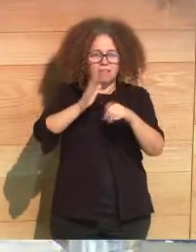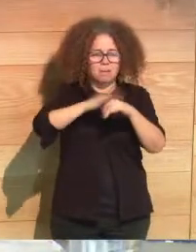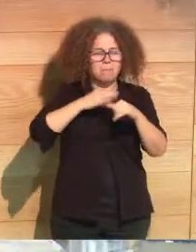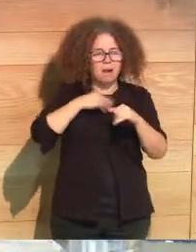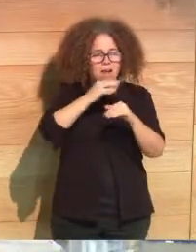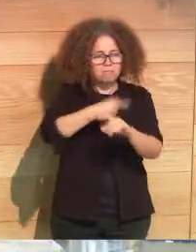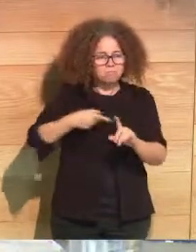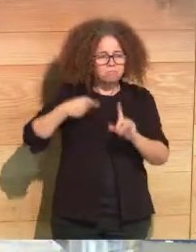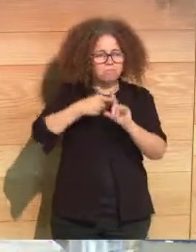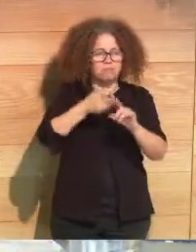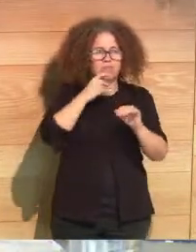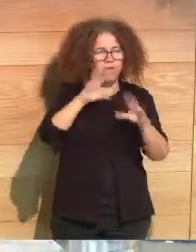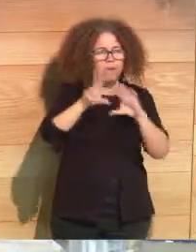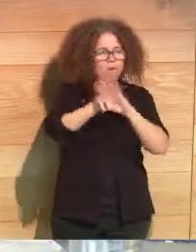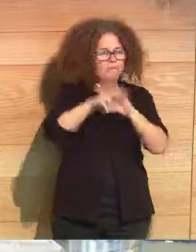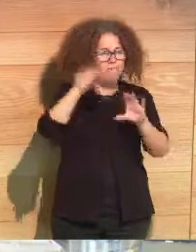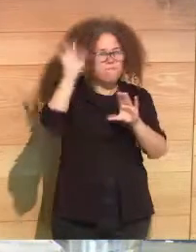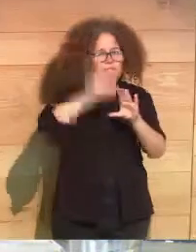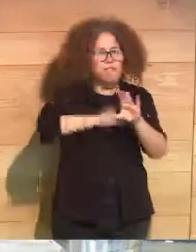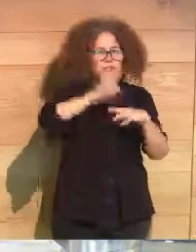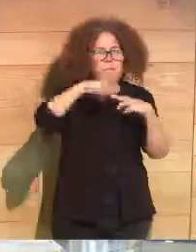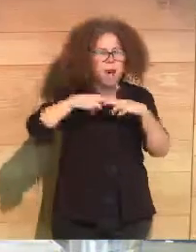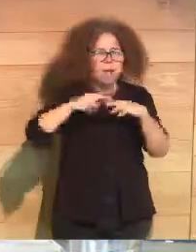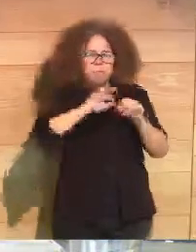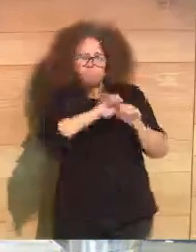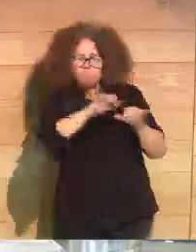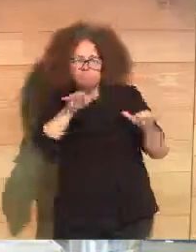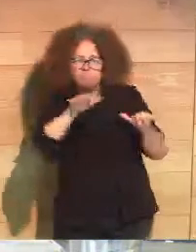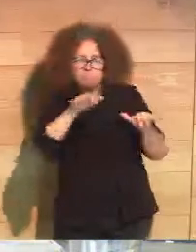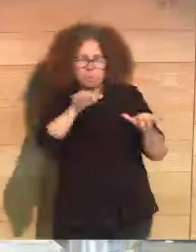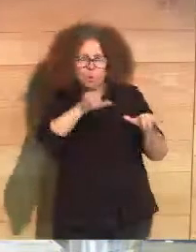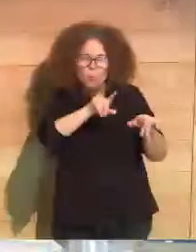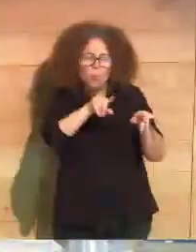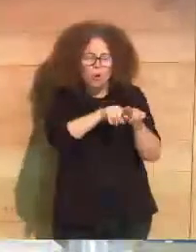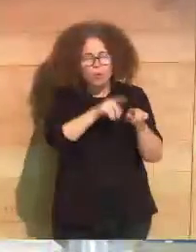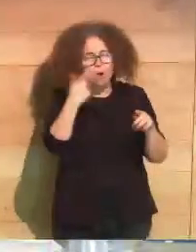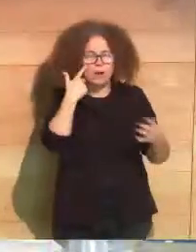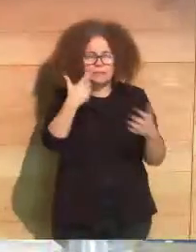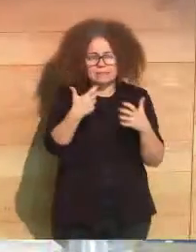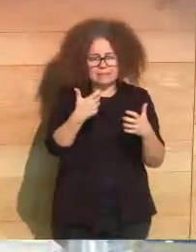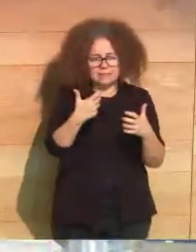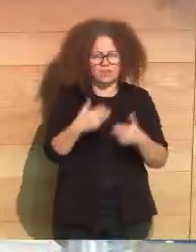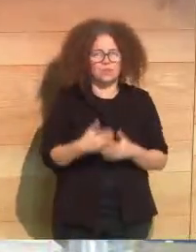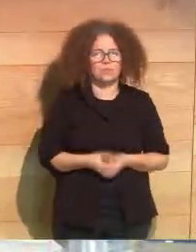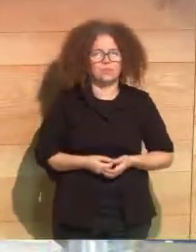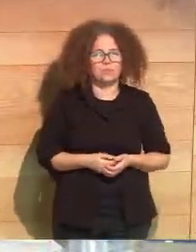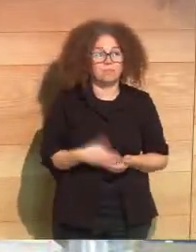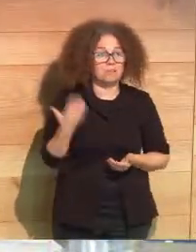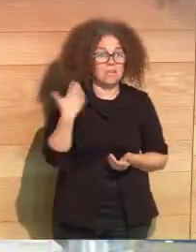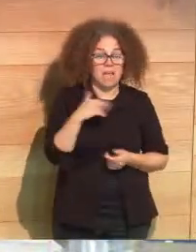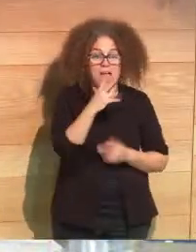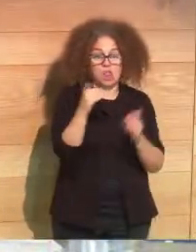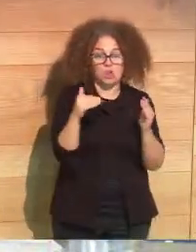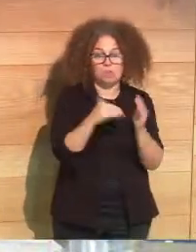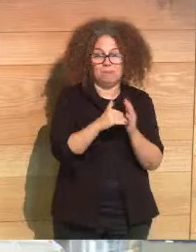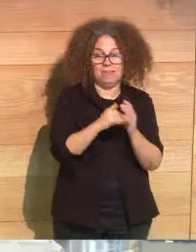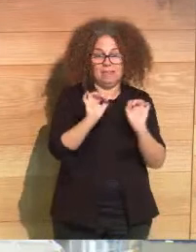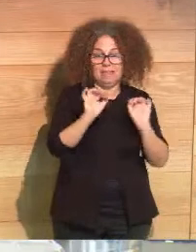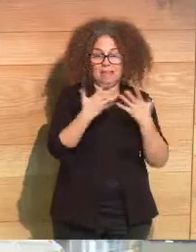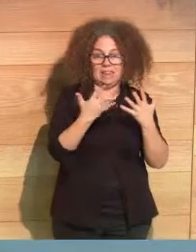many festivals with the use of video mapping from a very artistic point of view. And